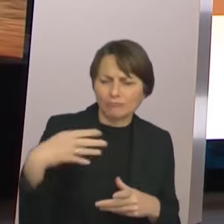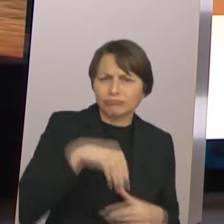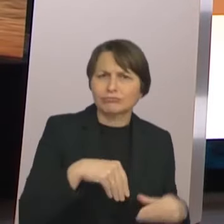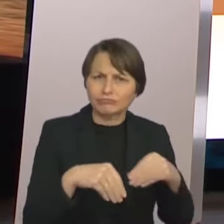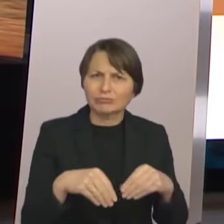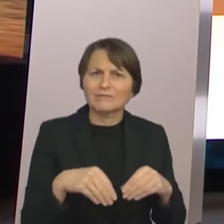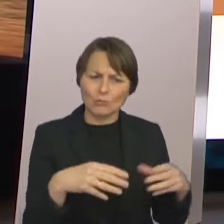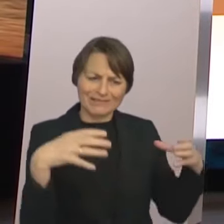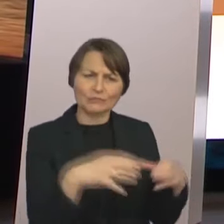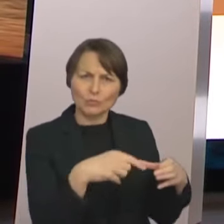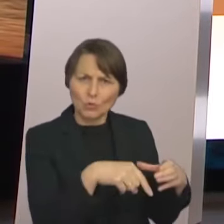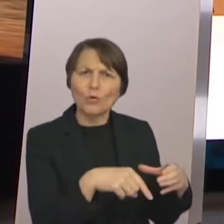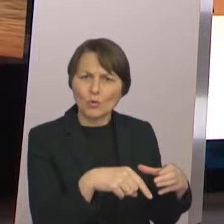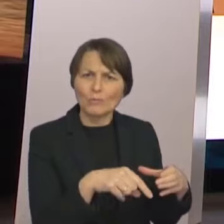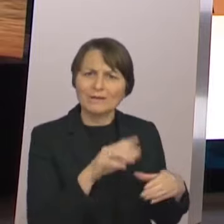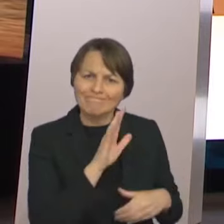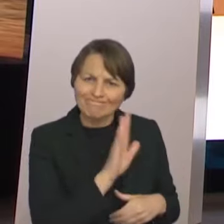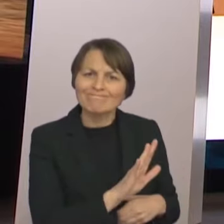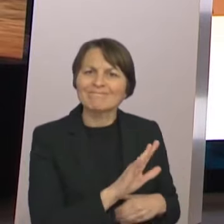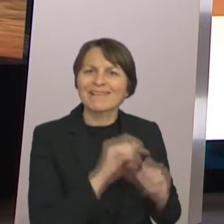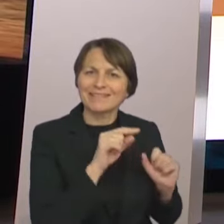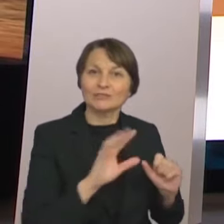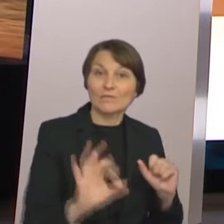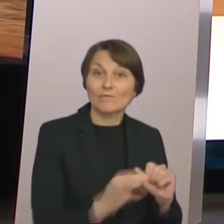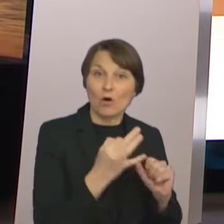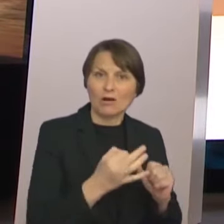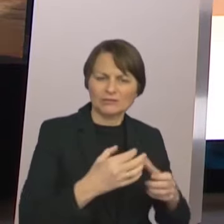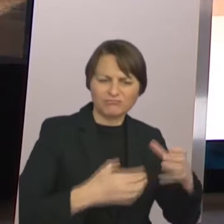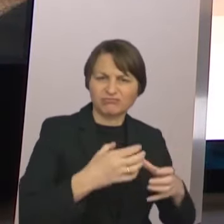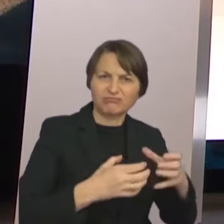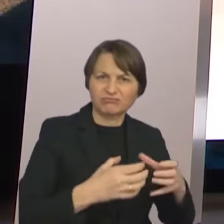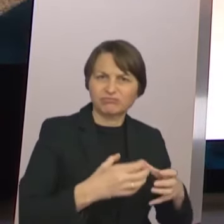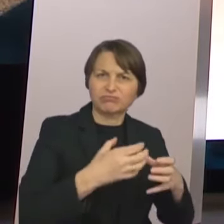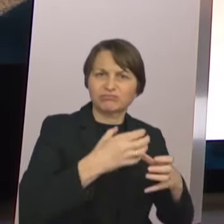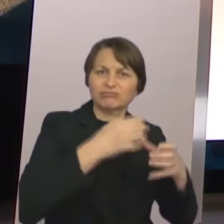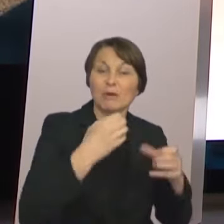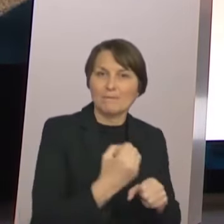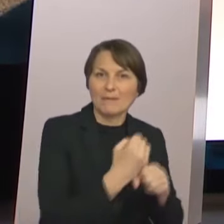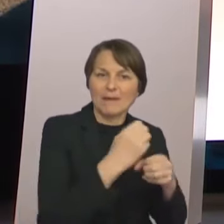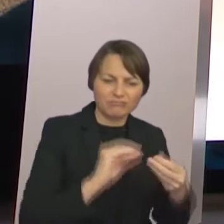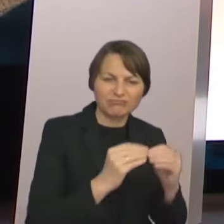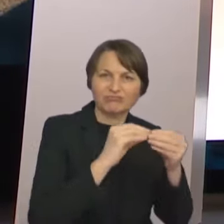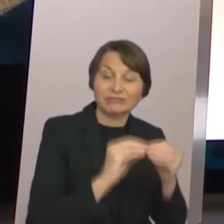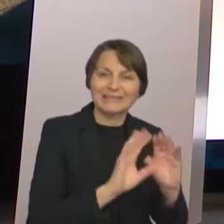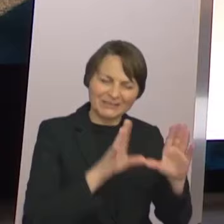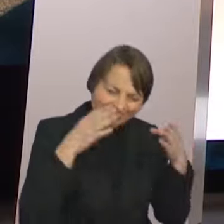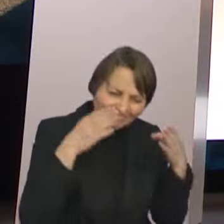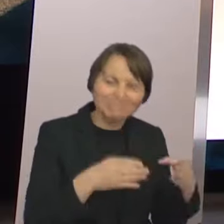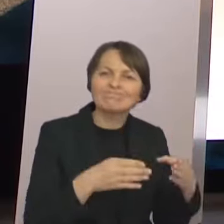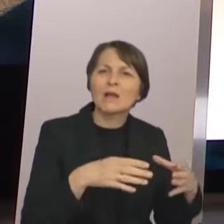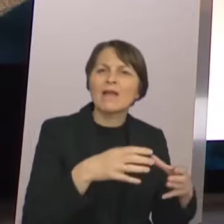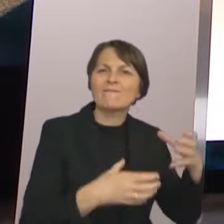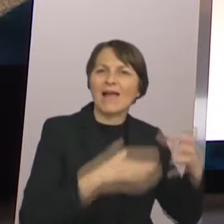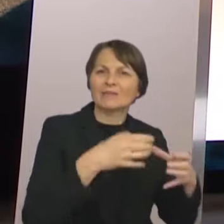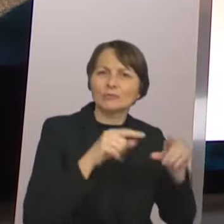in the EVs made in France on an alliance platform that is completely dedicated to electric cars. It's going to completely break